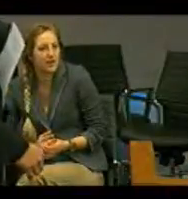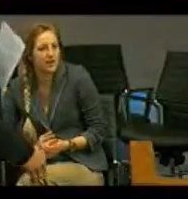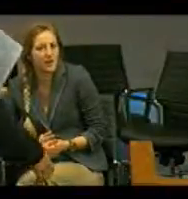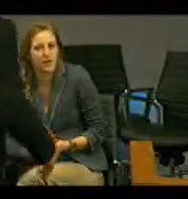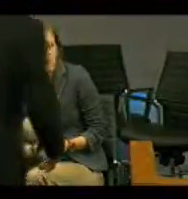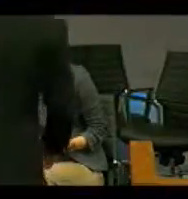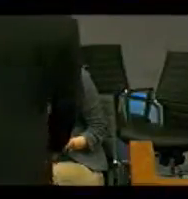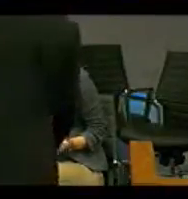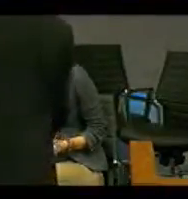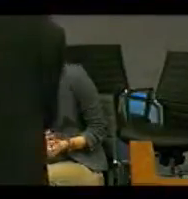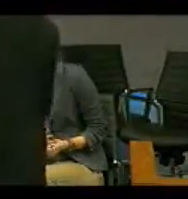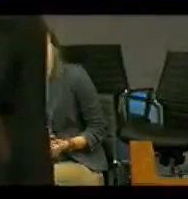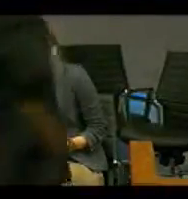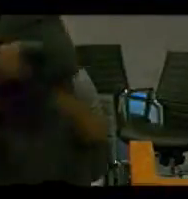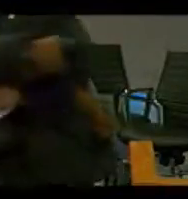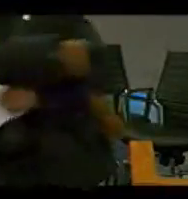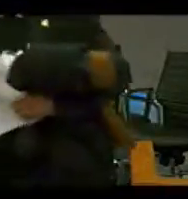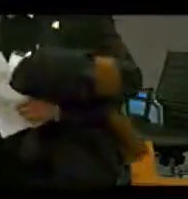on.